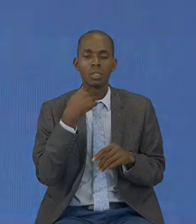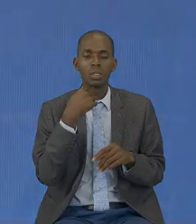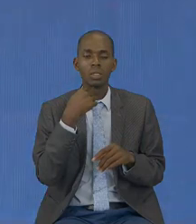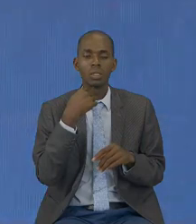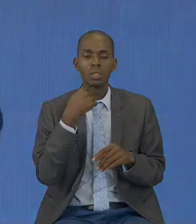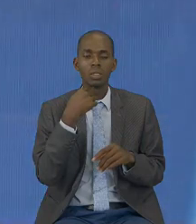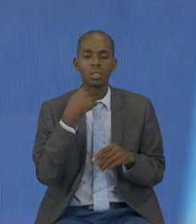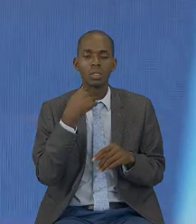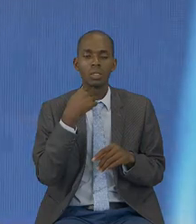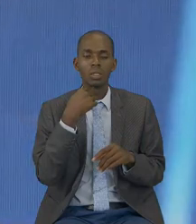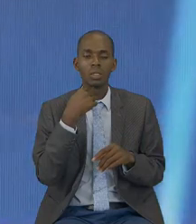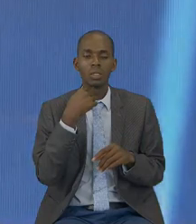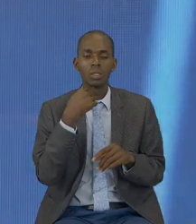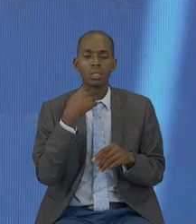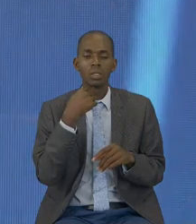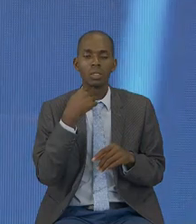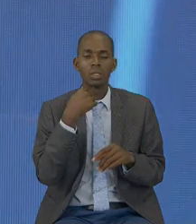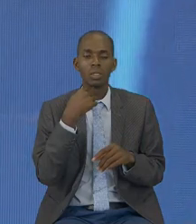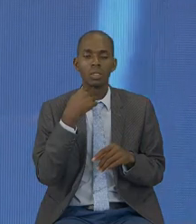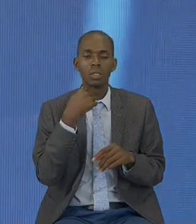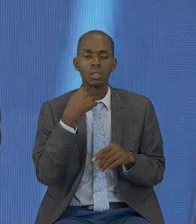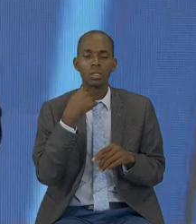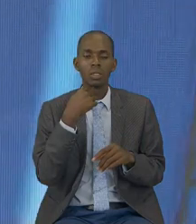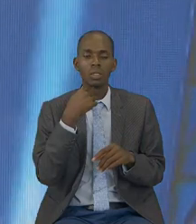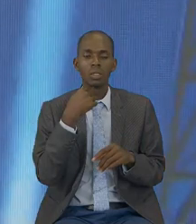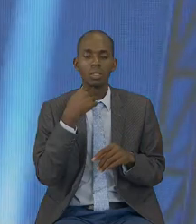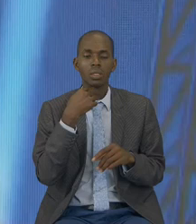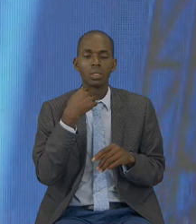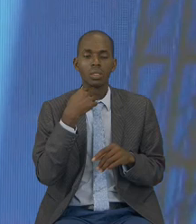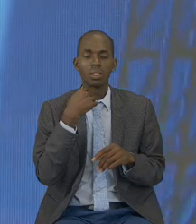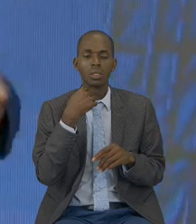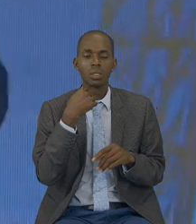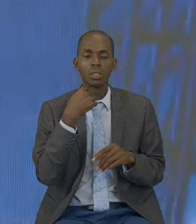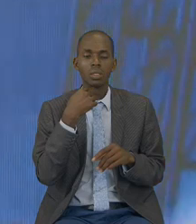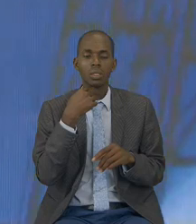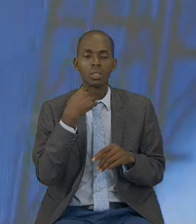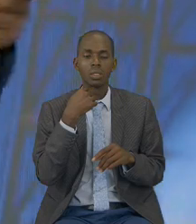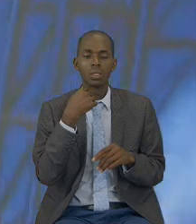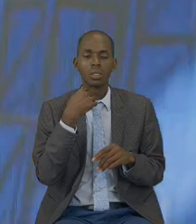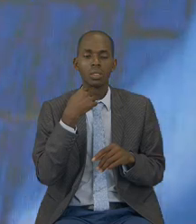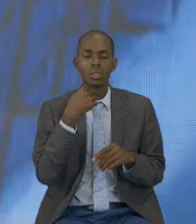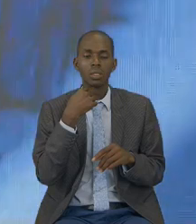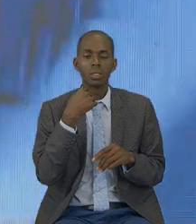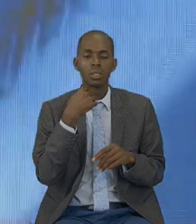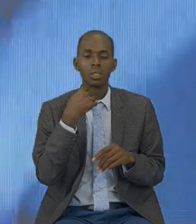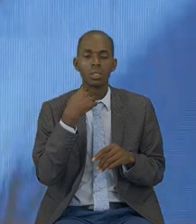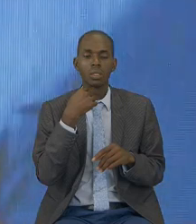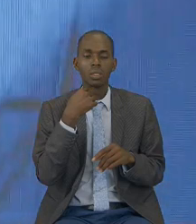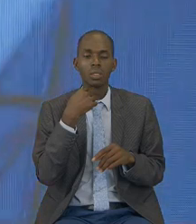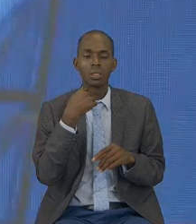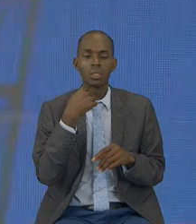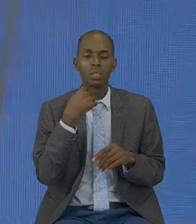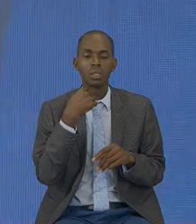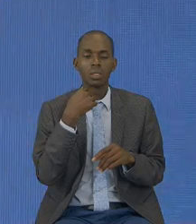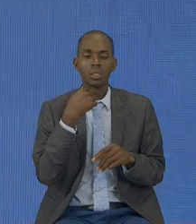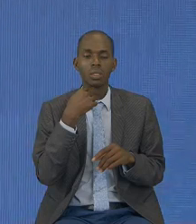said unto Moses, Moses spoke to God, and God spoke to him. It's a two-way